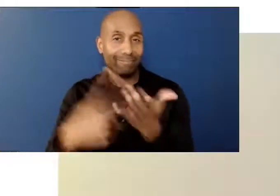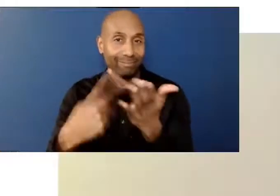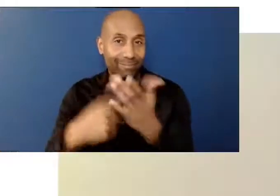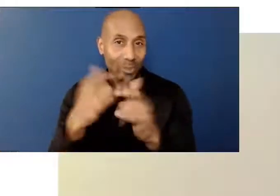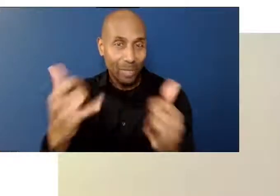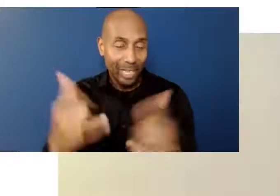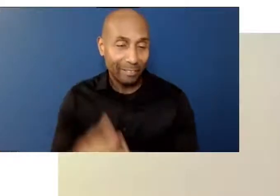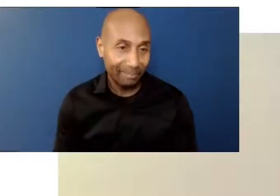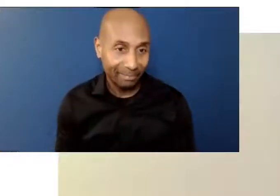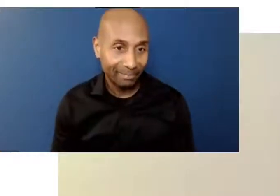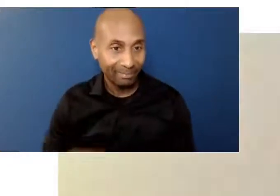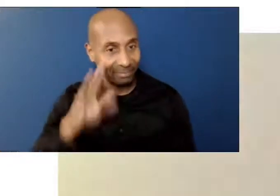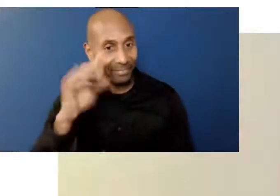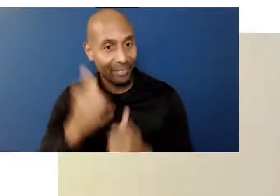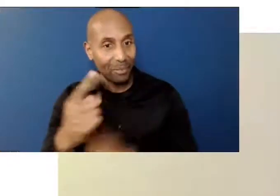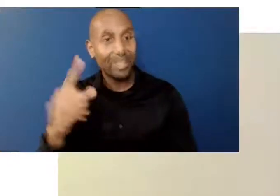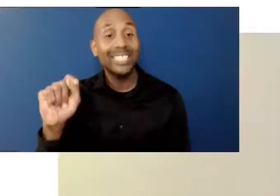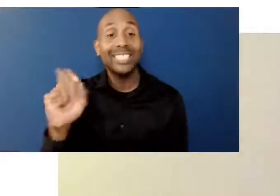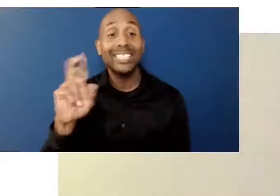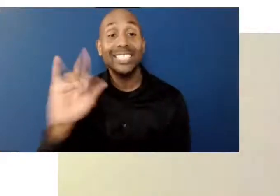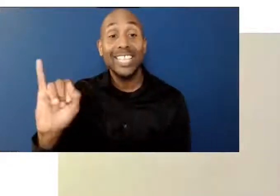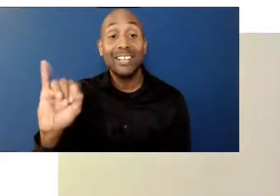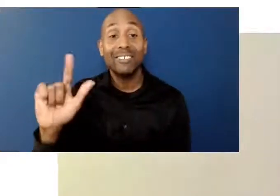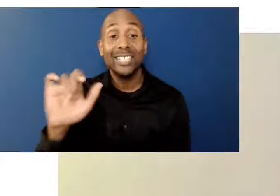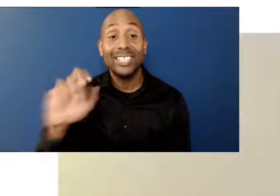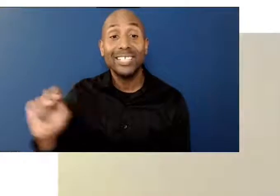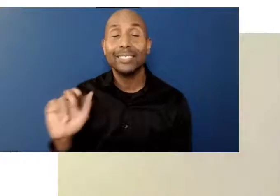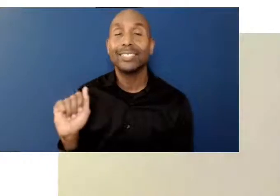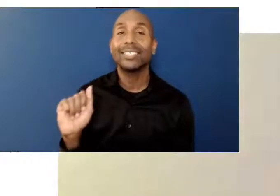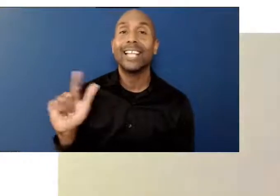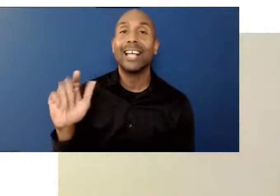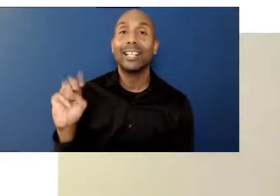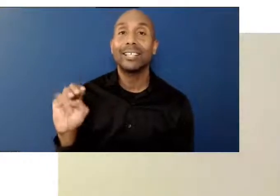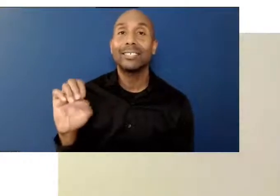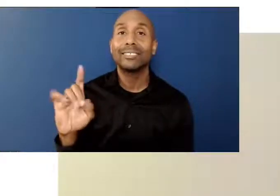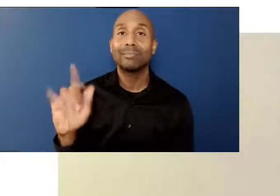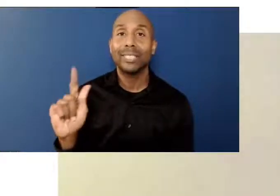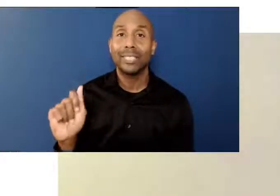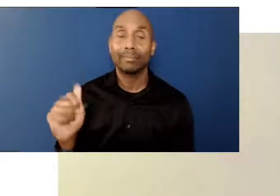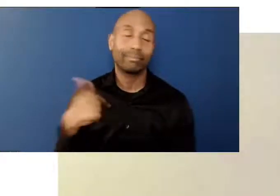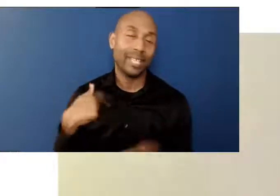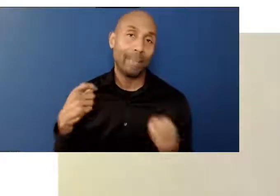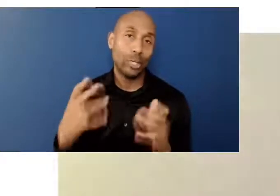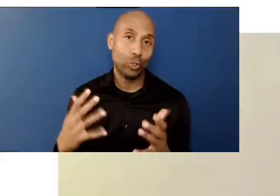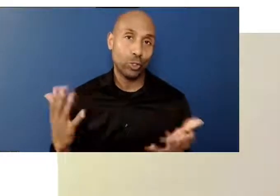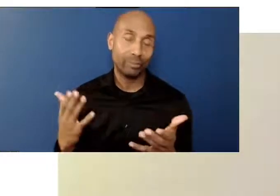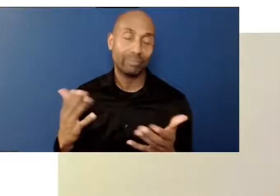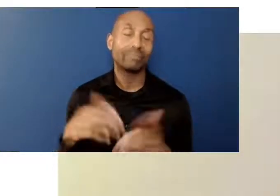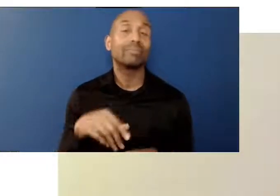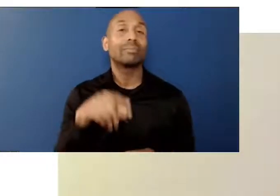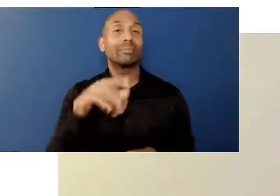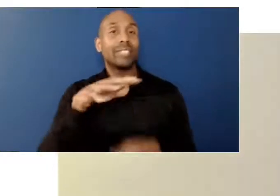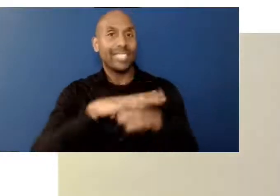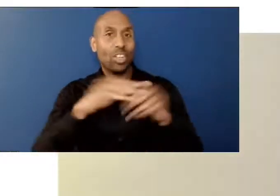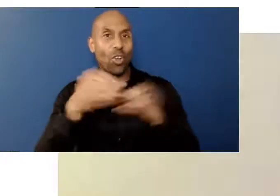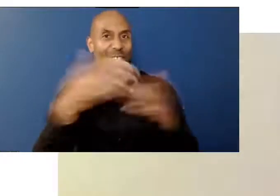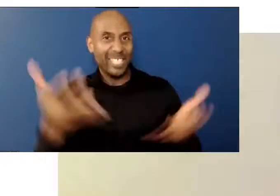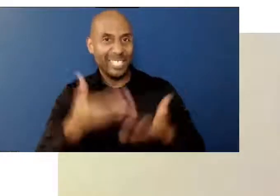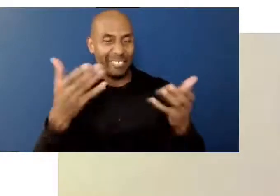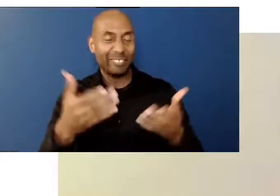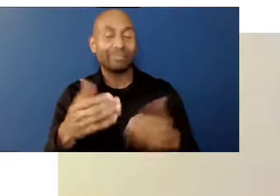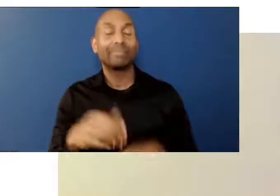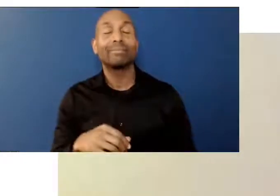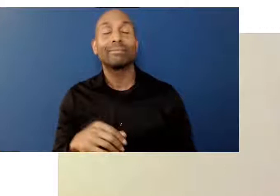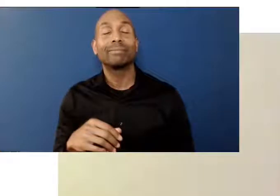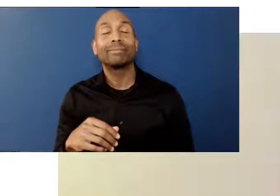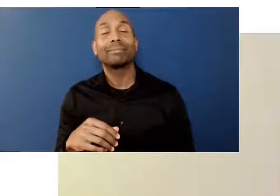Hi, everyone. I'm Terry Lynn Almeida, and I'm the Manager at the Accessibility Directorate. And really pleased to be here and talk a bit